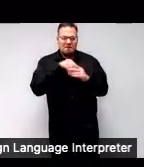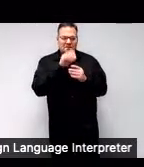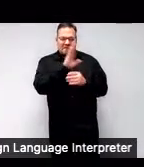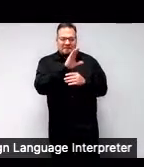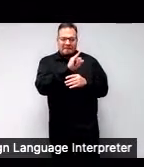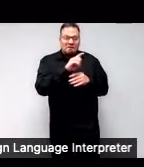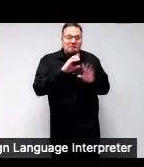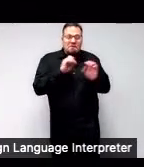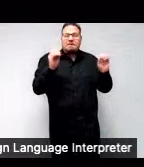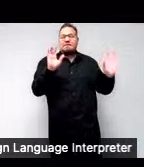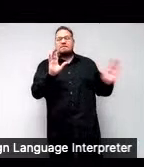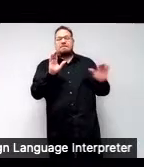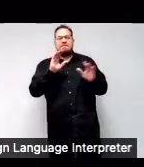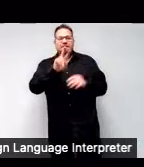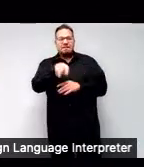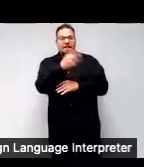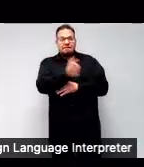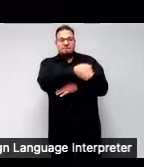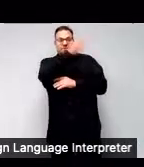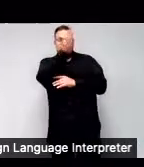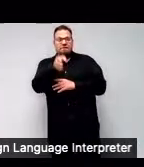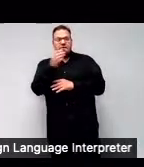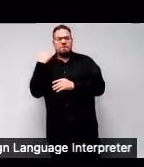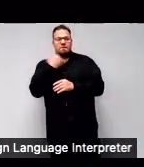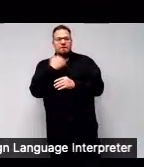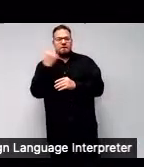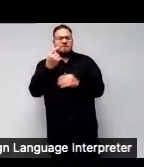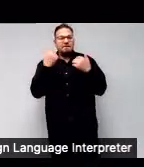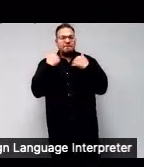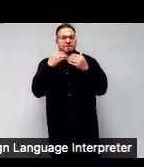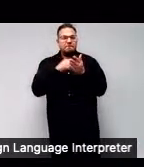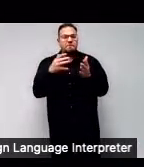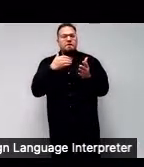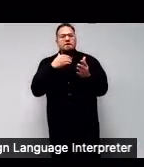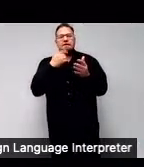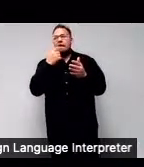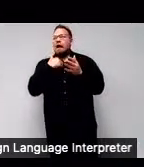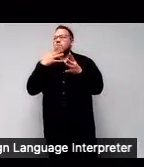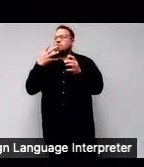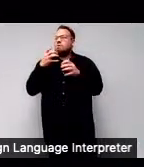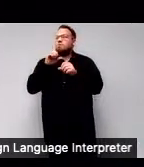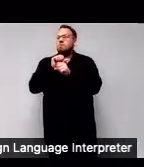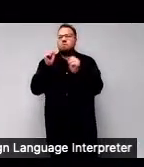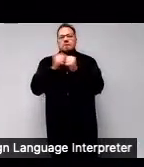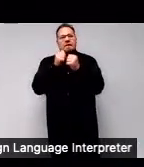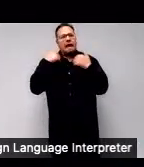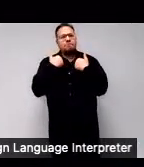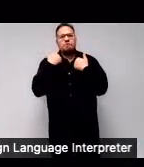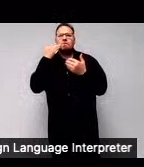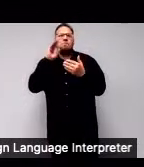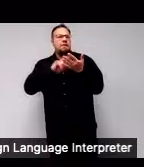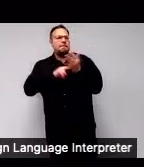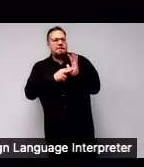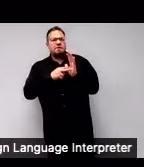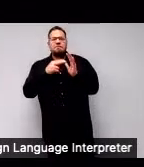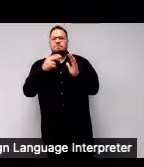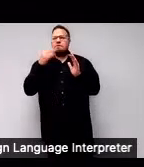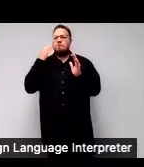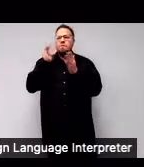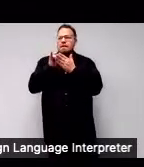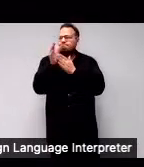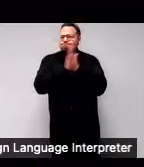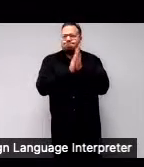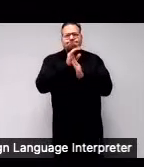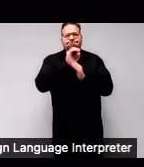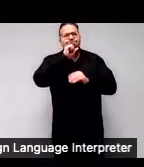The second picture, so we always seem to have students that say, I want to work with animals, and they're not entirely sure what that means. They just know that that's a passion and a love. So we've